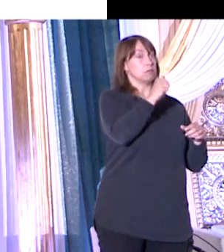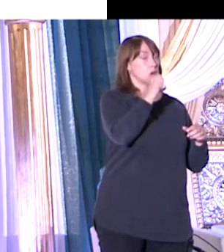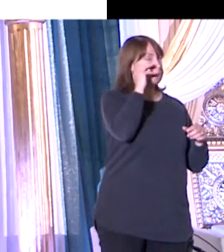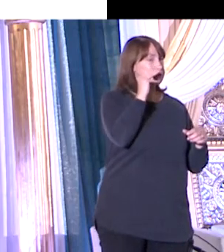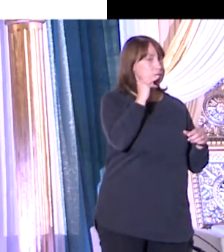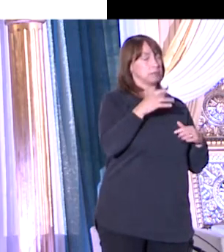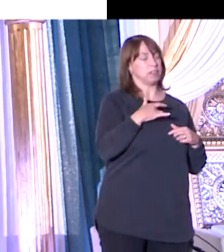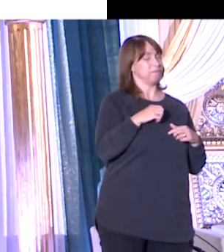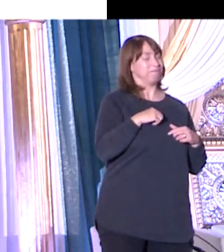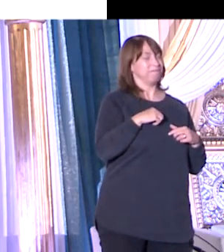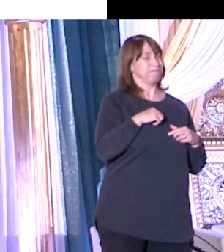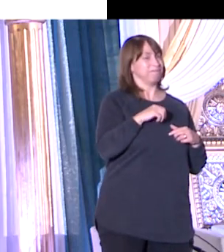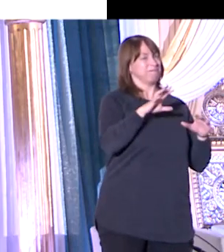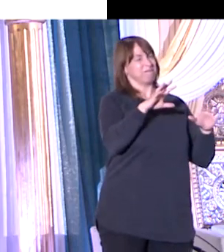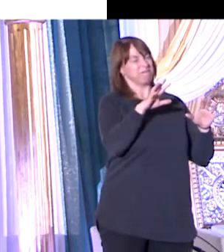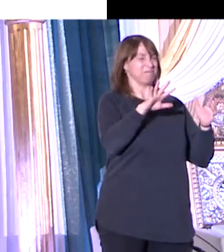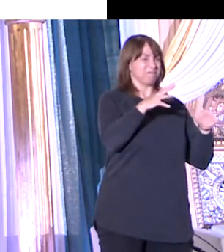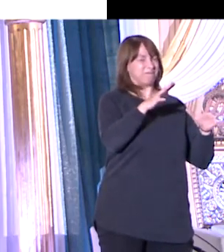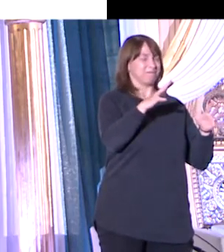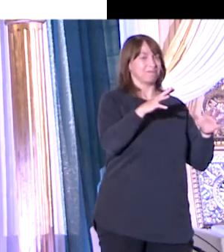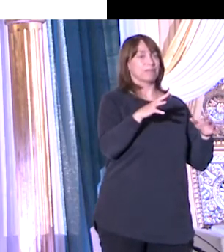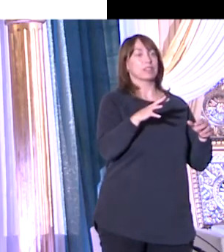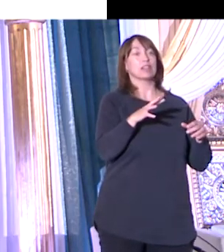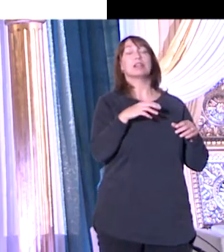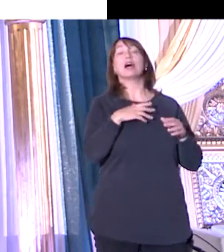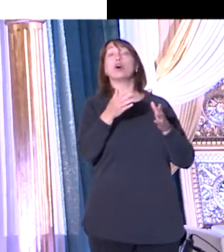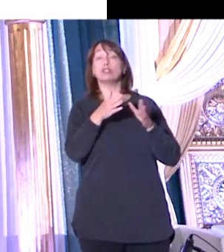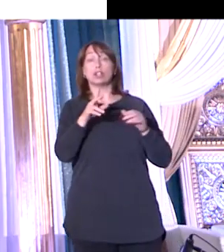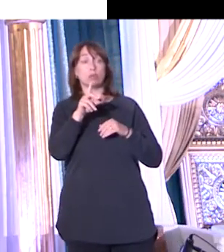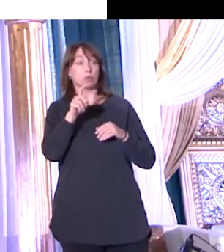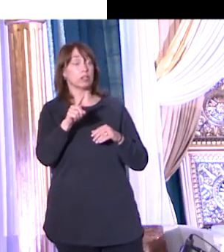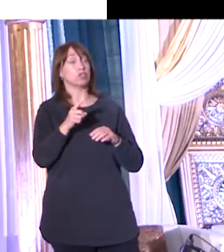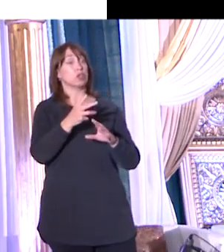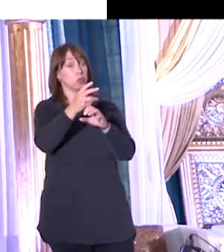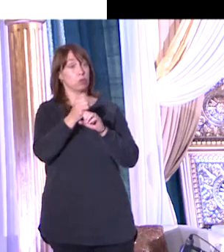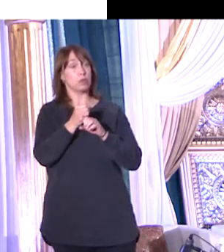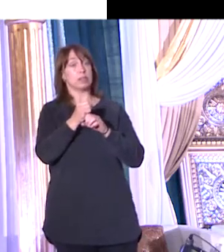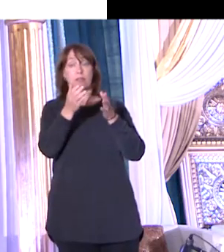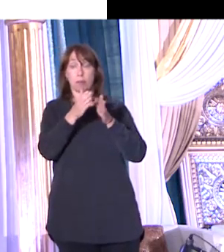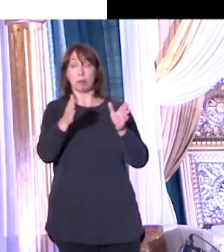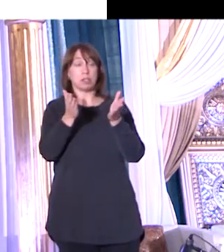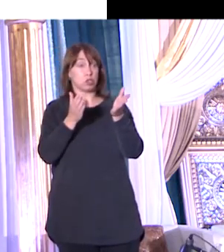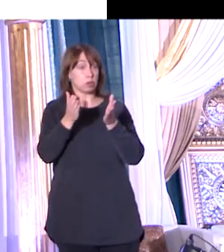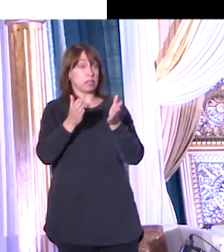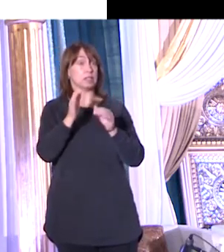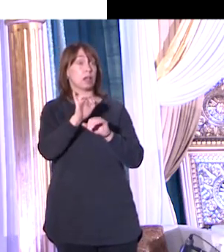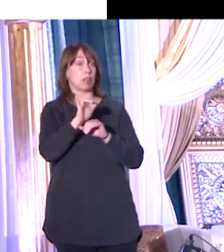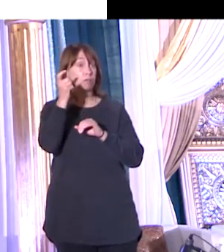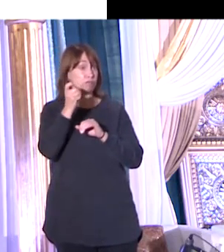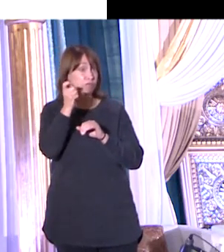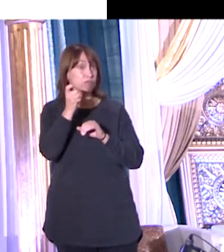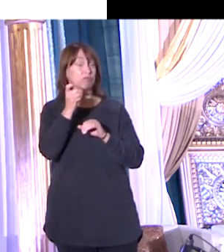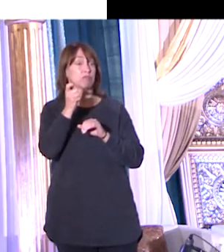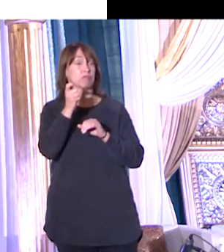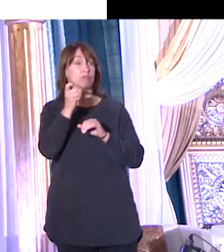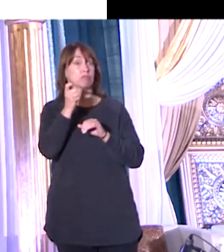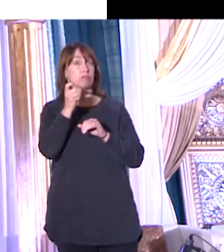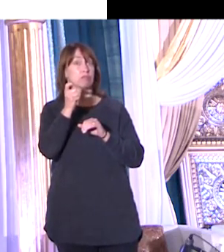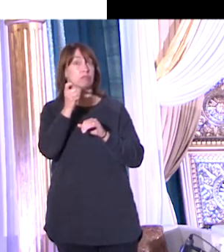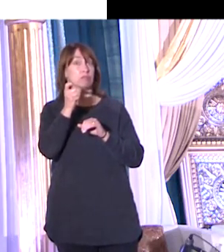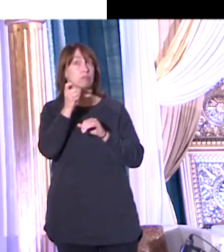When asked more generally about receiving public services, majorities of both Muslims and non-Muslims believe that women should be able to wear